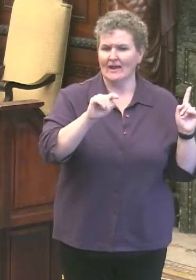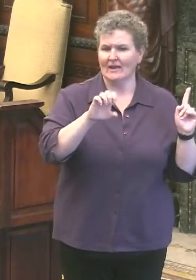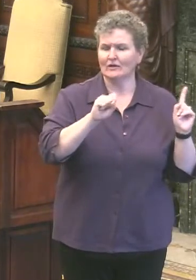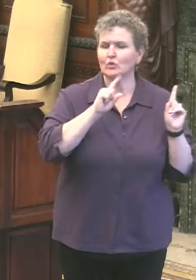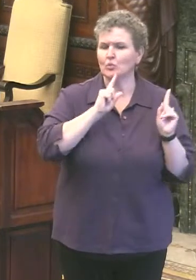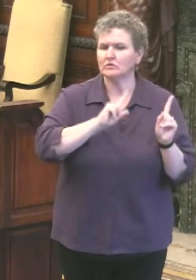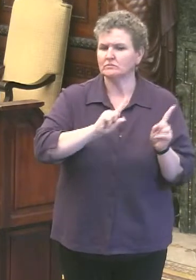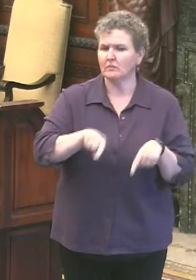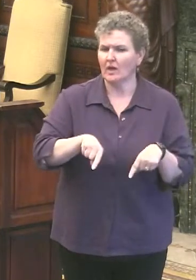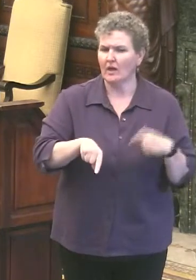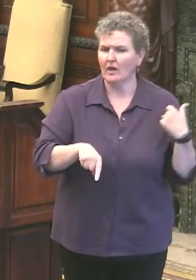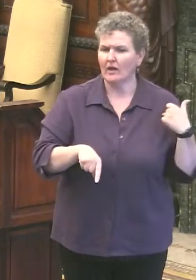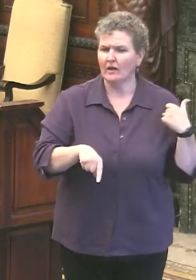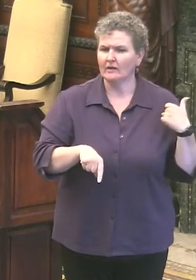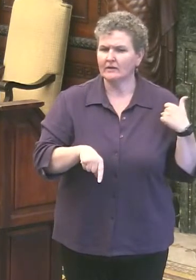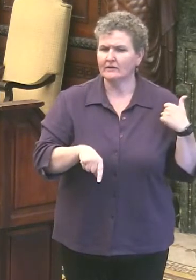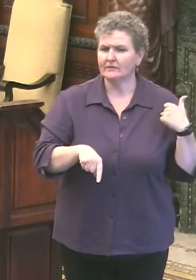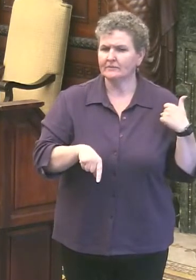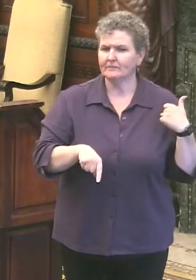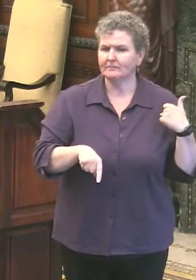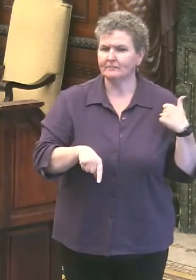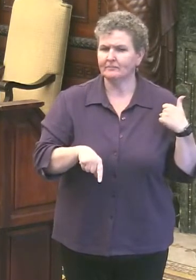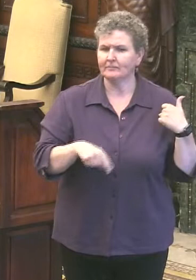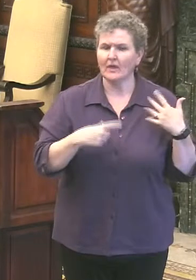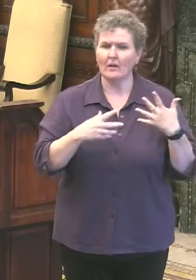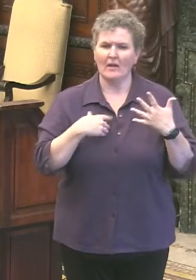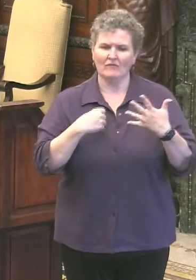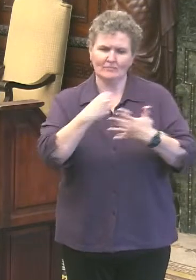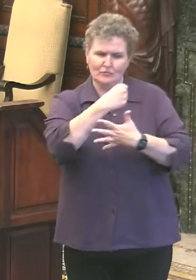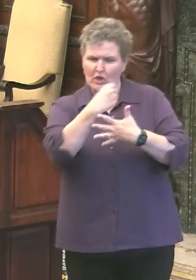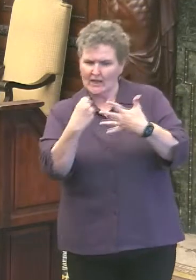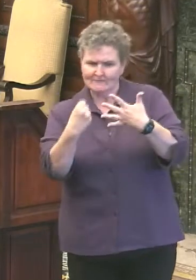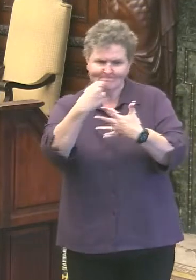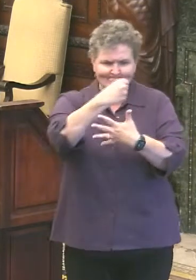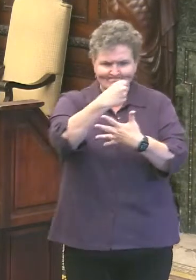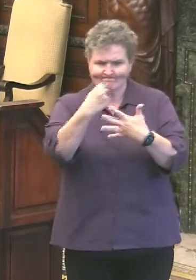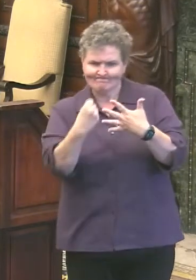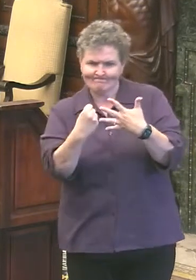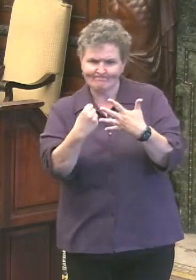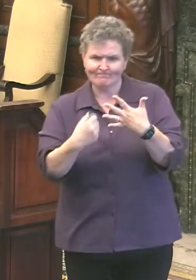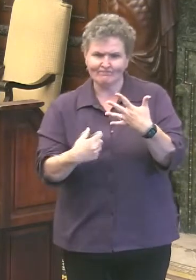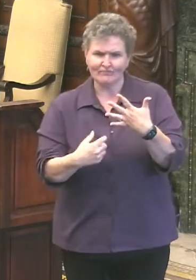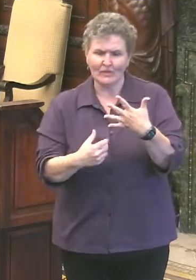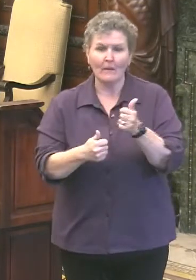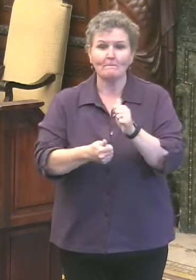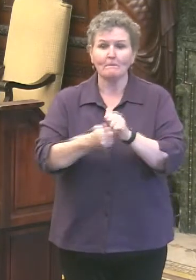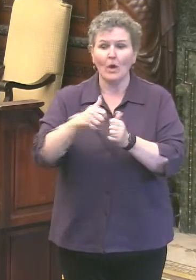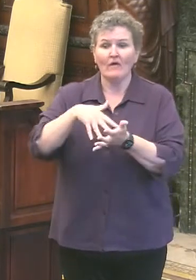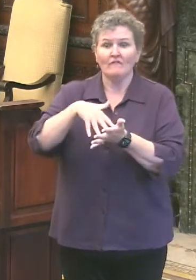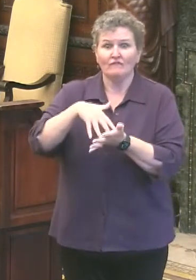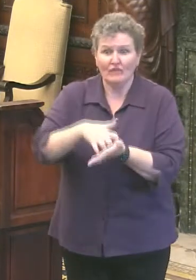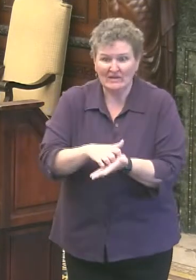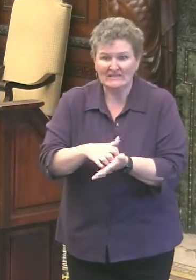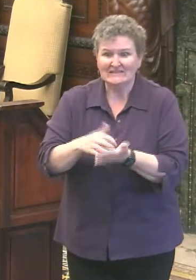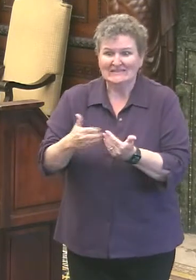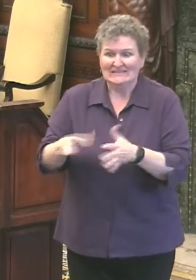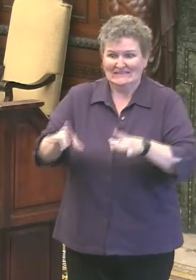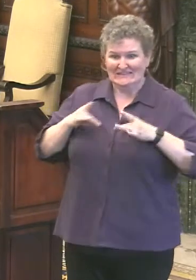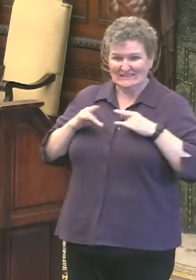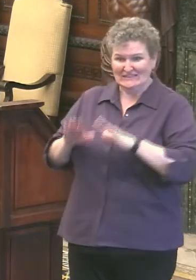we are prioritizing, and we're prioritizing first by our most vulnerable children and then by the